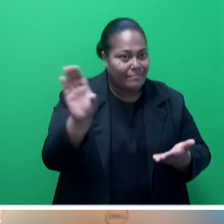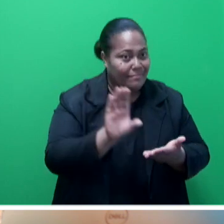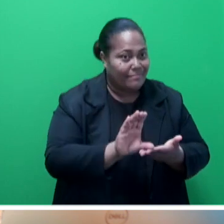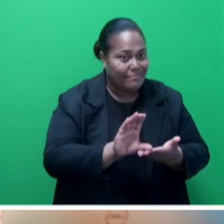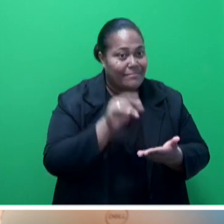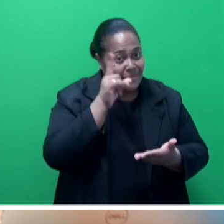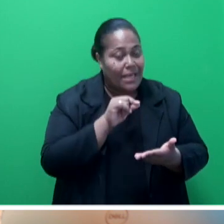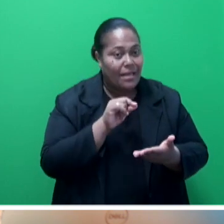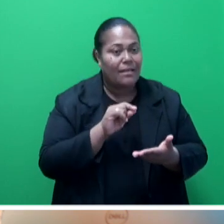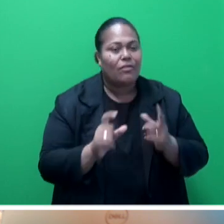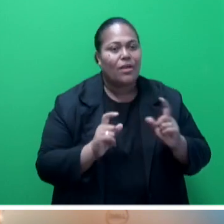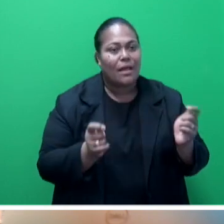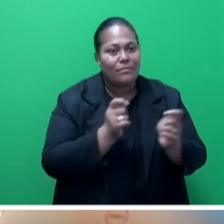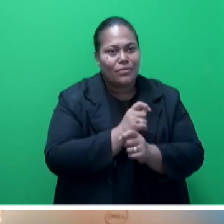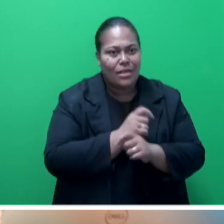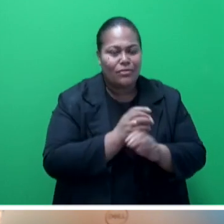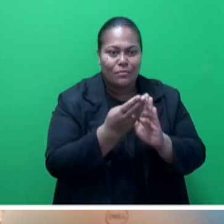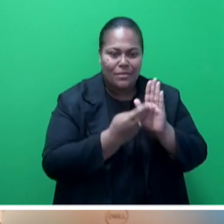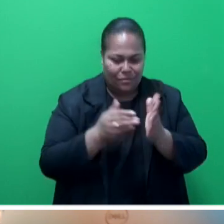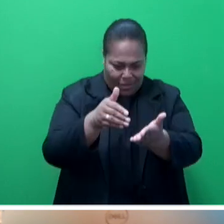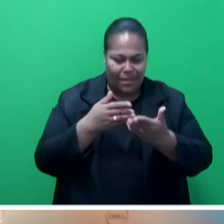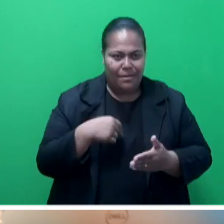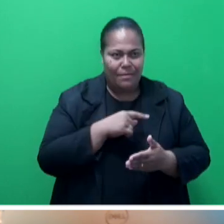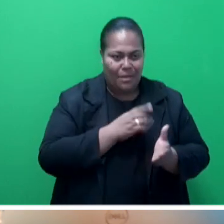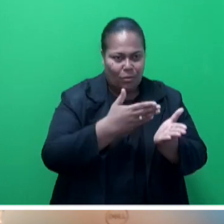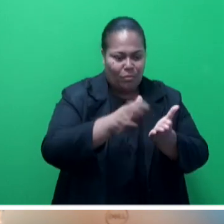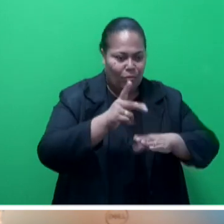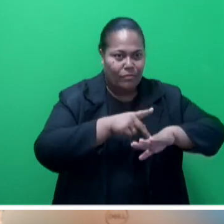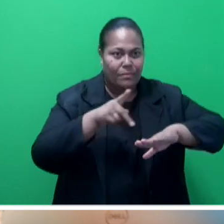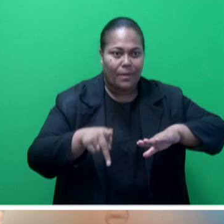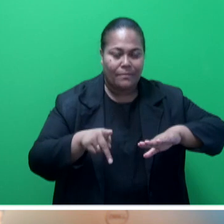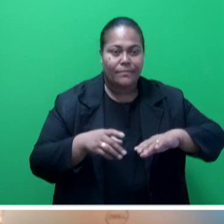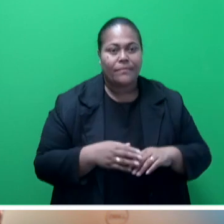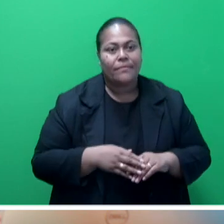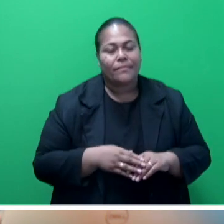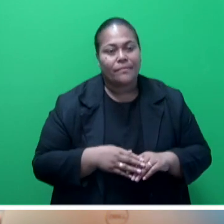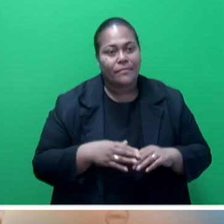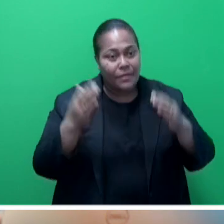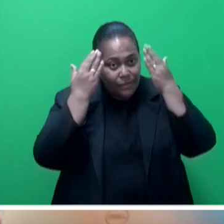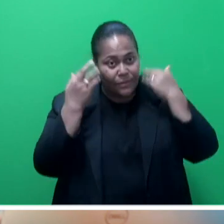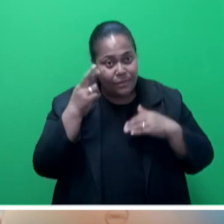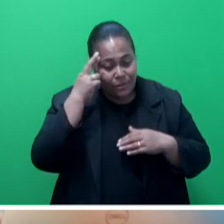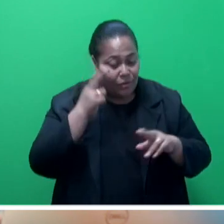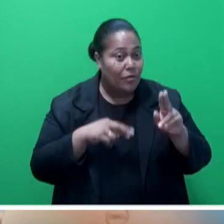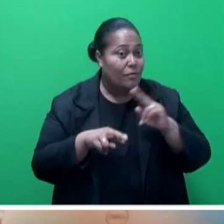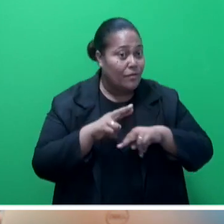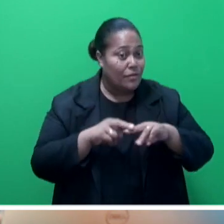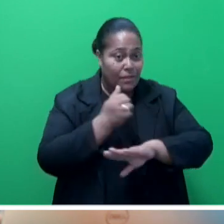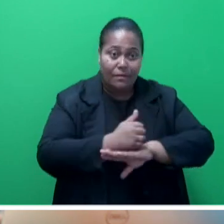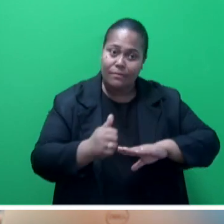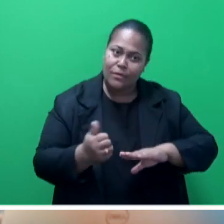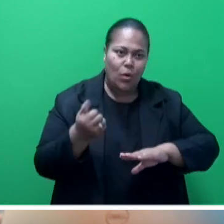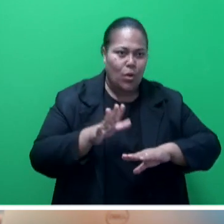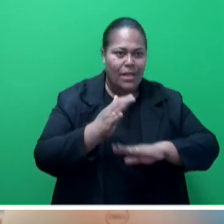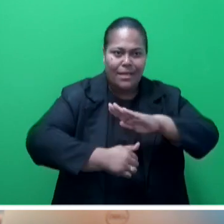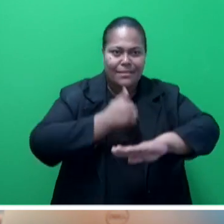of the climate change bill once it is enacted by Parliament. Mr. Speaker, sir, the Fijian Government has laid the groundwork, and we are